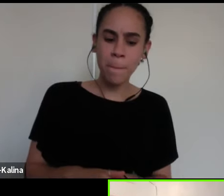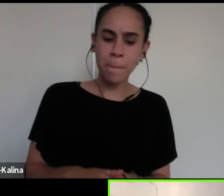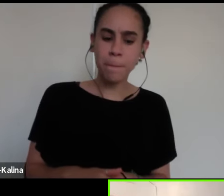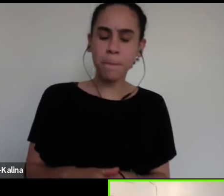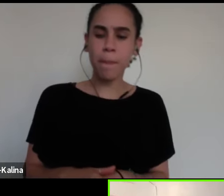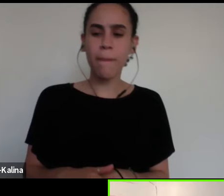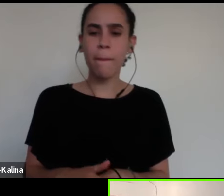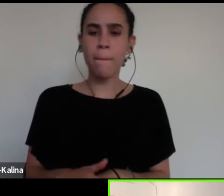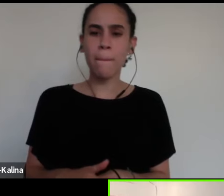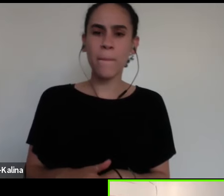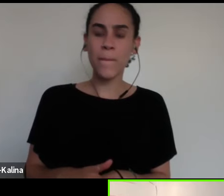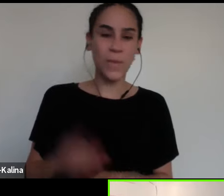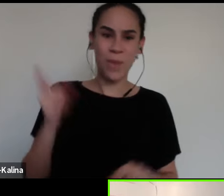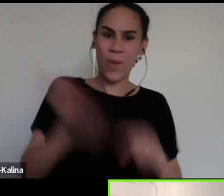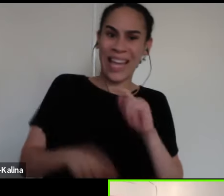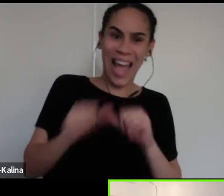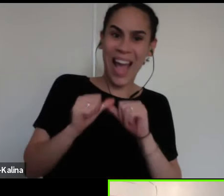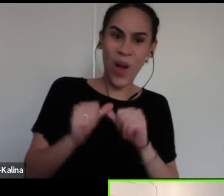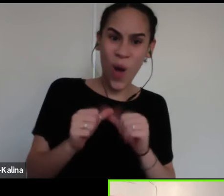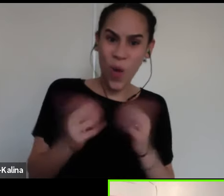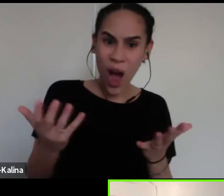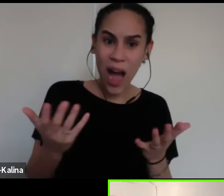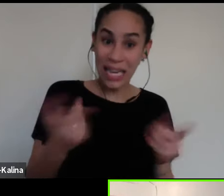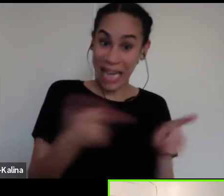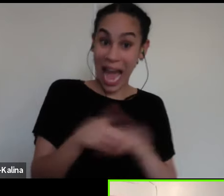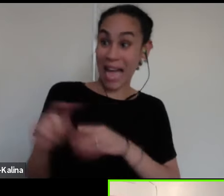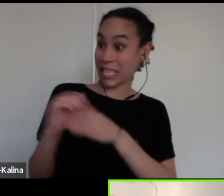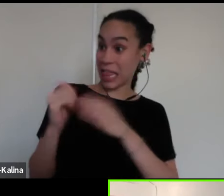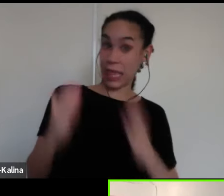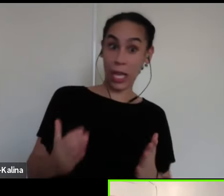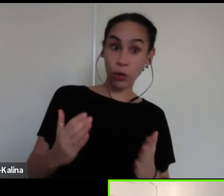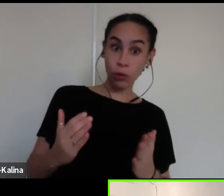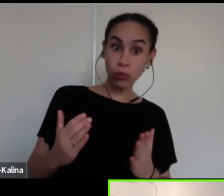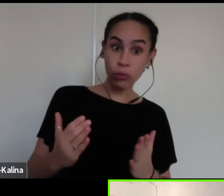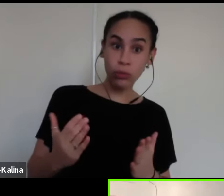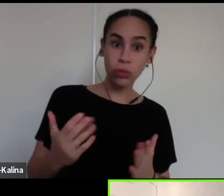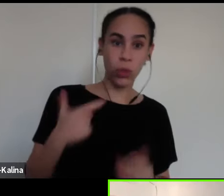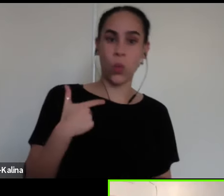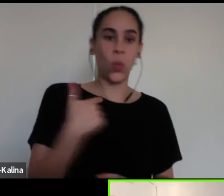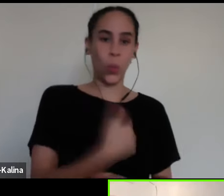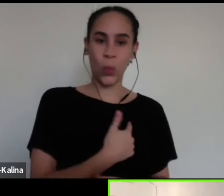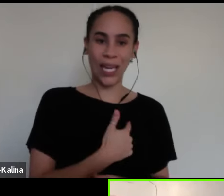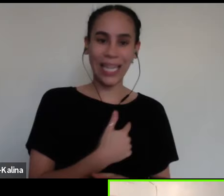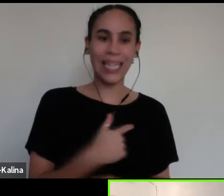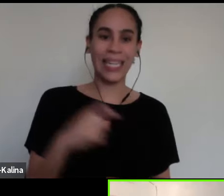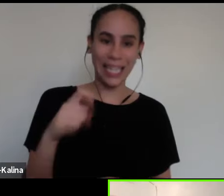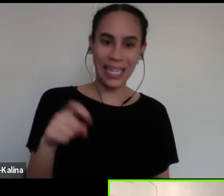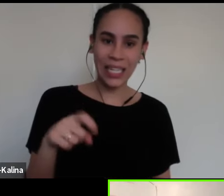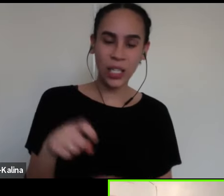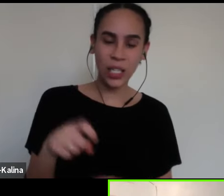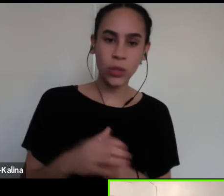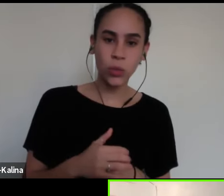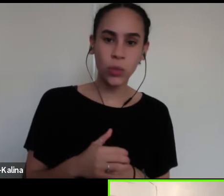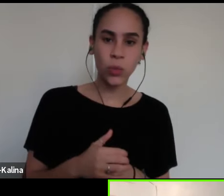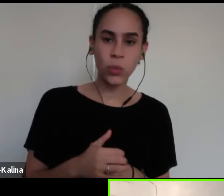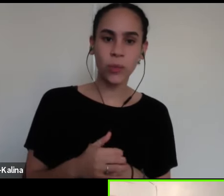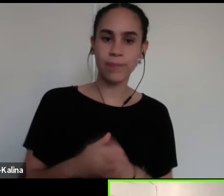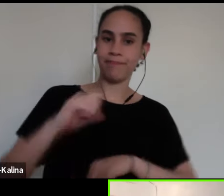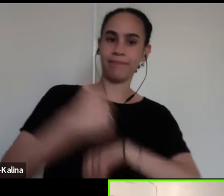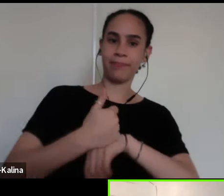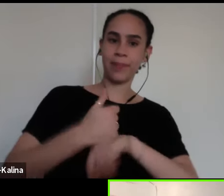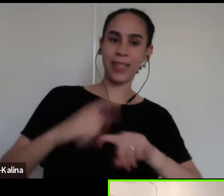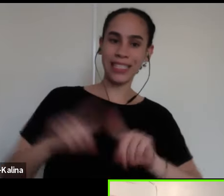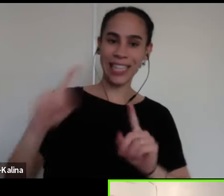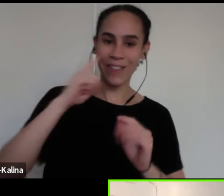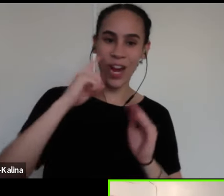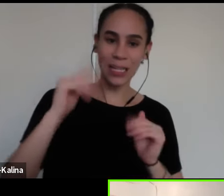that can't go on, you guys. As leaders, especially as leaders, we need to set a different expectation,